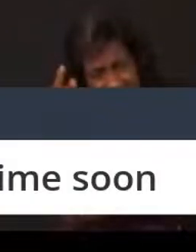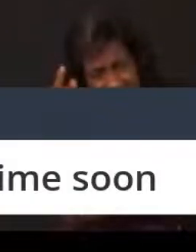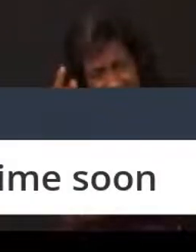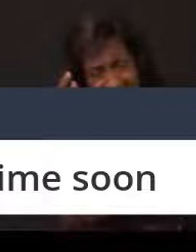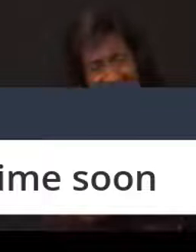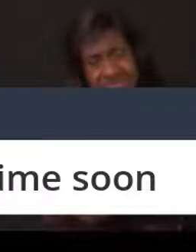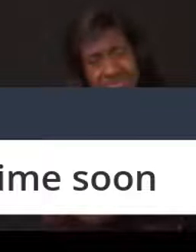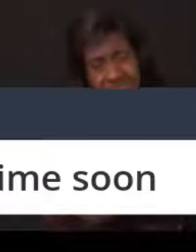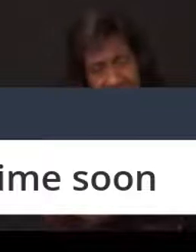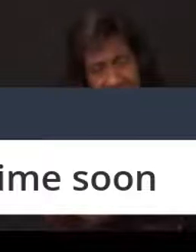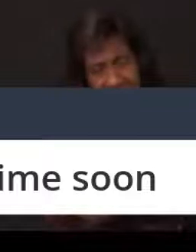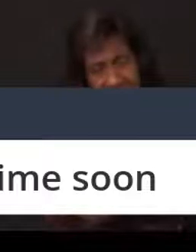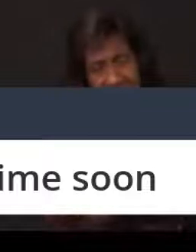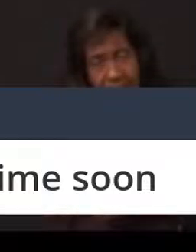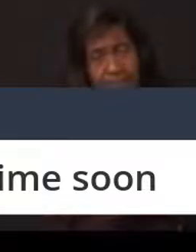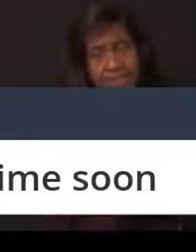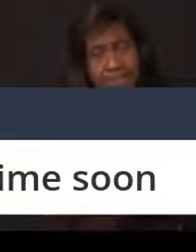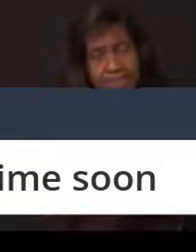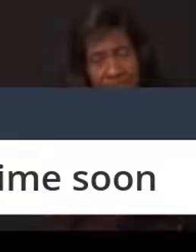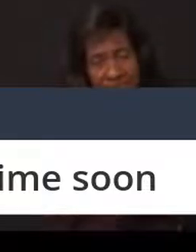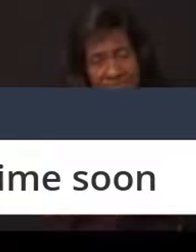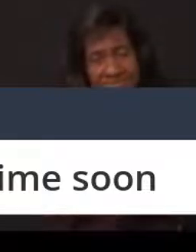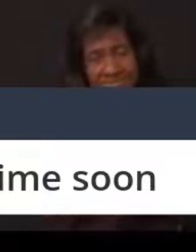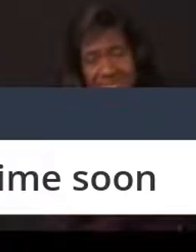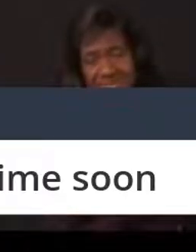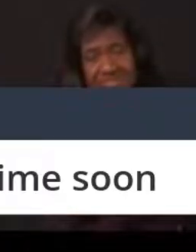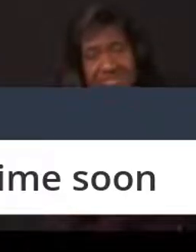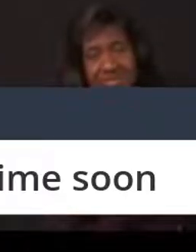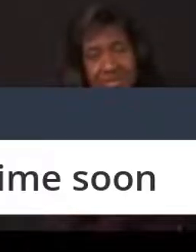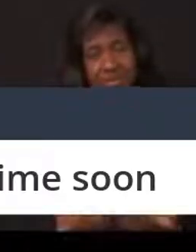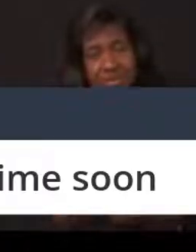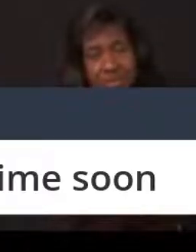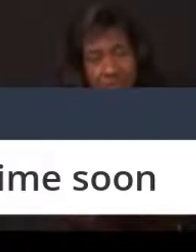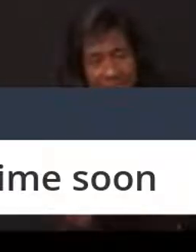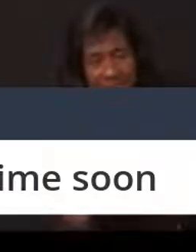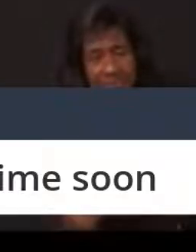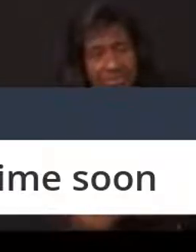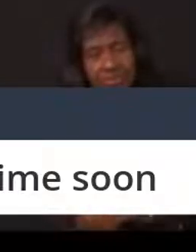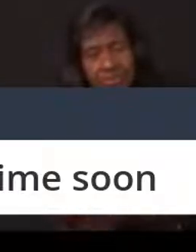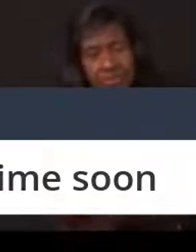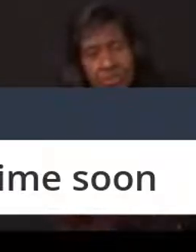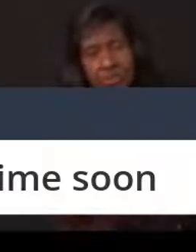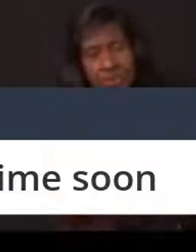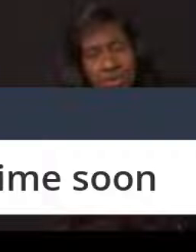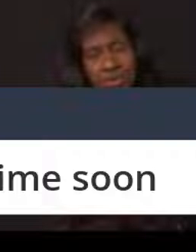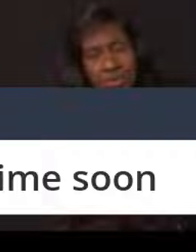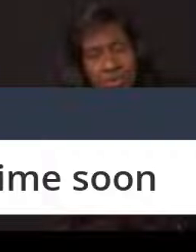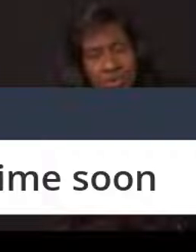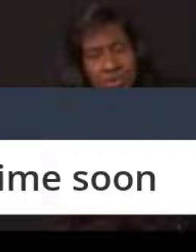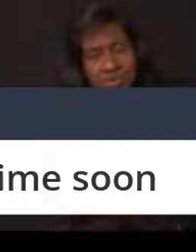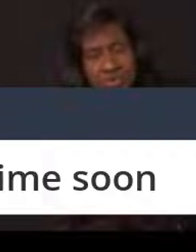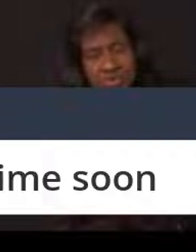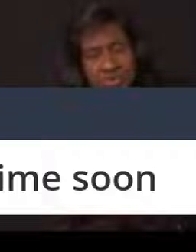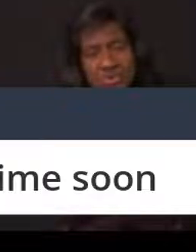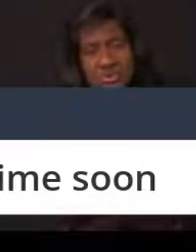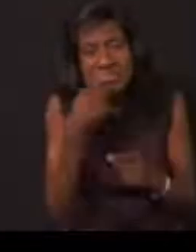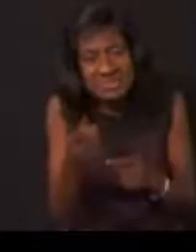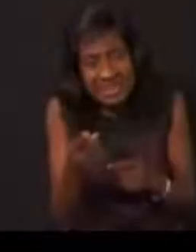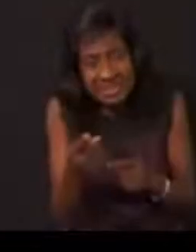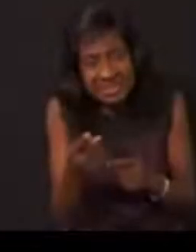of. So today we want to be able to deliver important